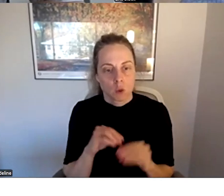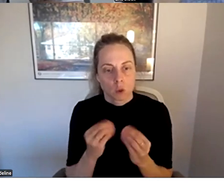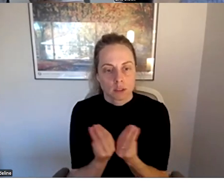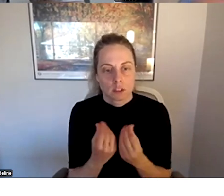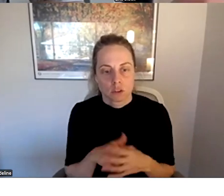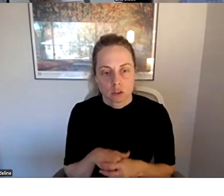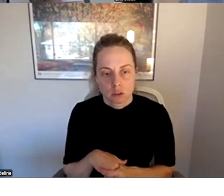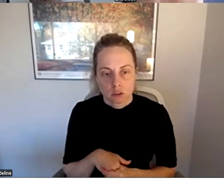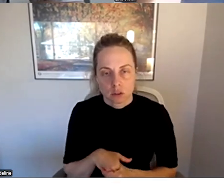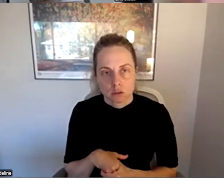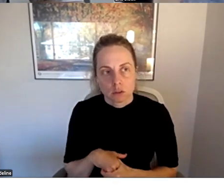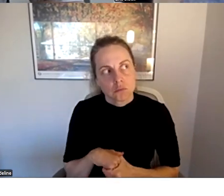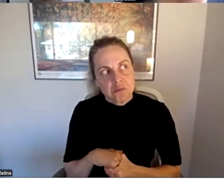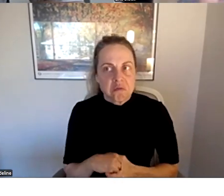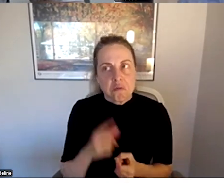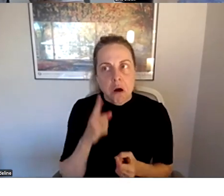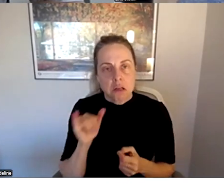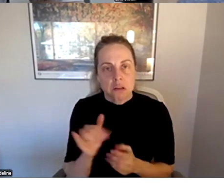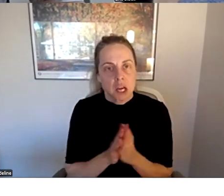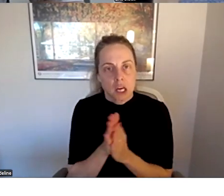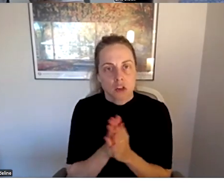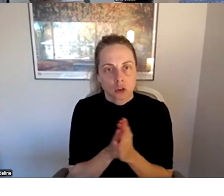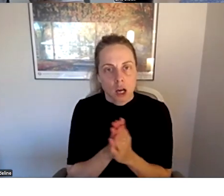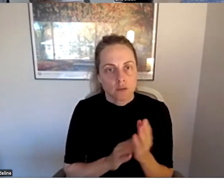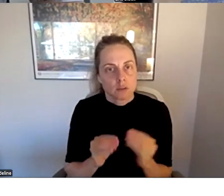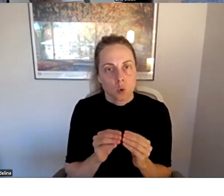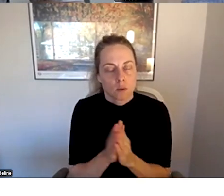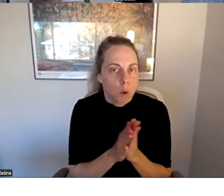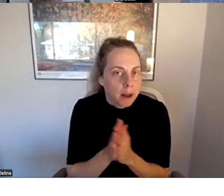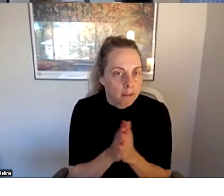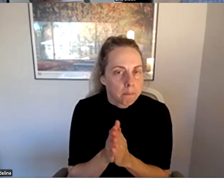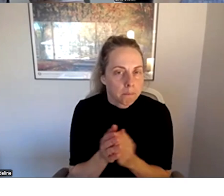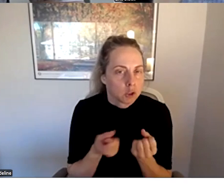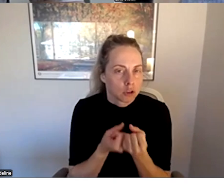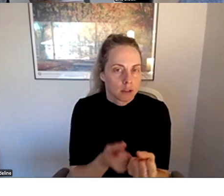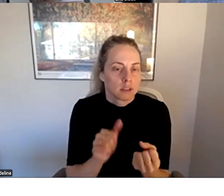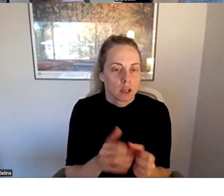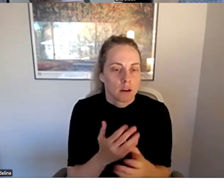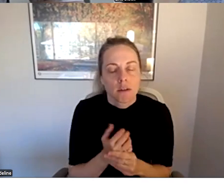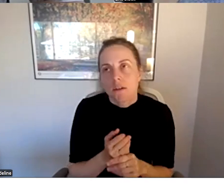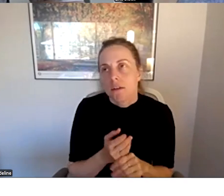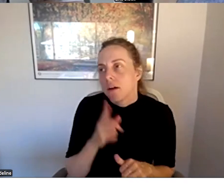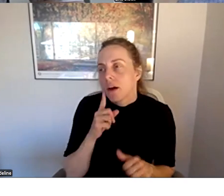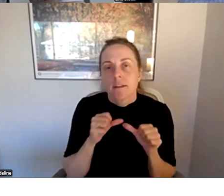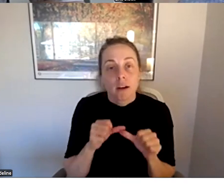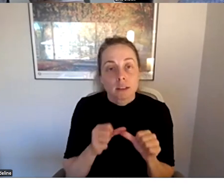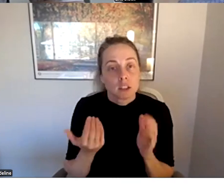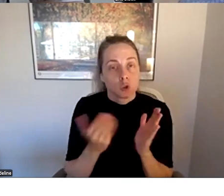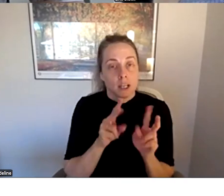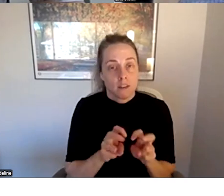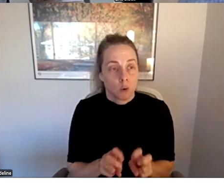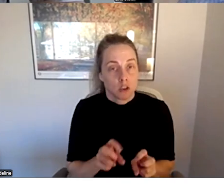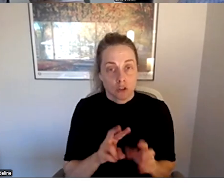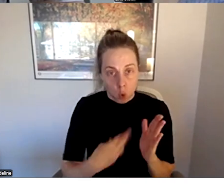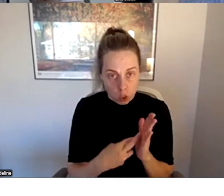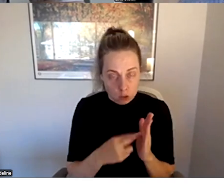really drives more of that momentum to really drive. So I think constant reevaluation of roles. And then